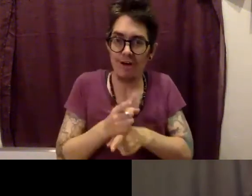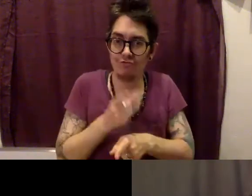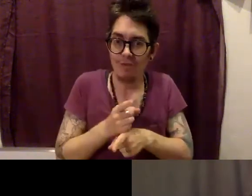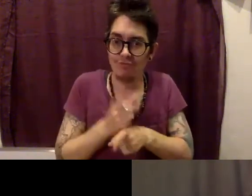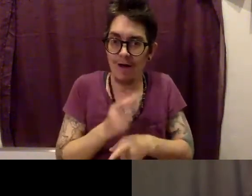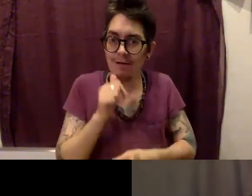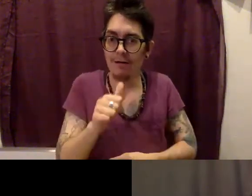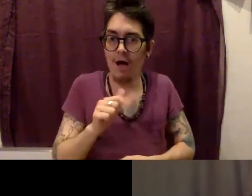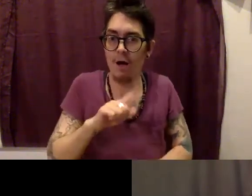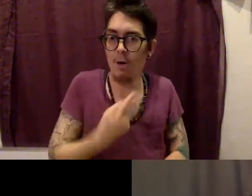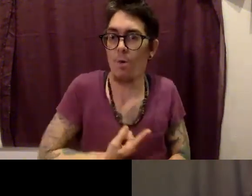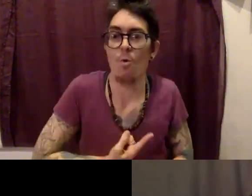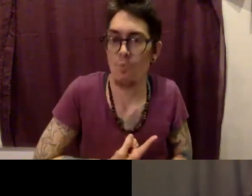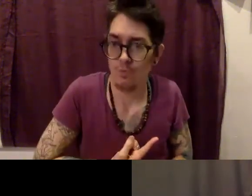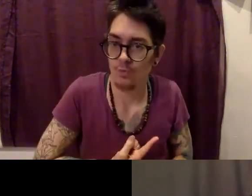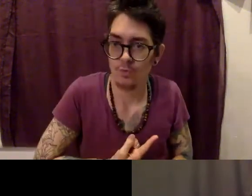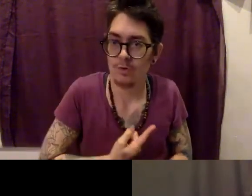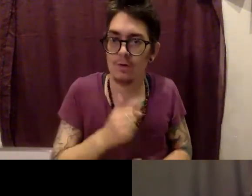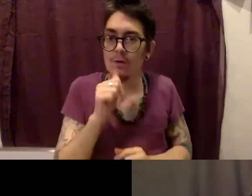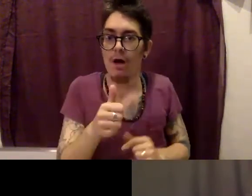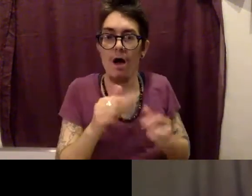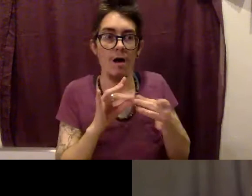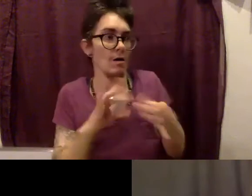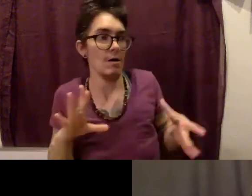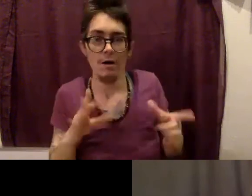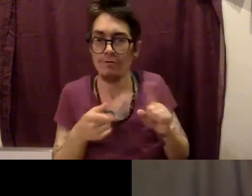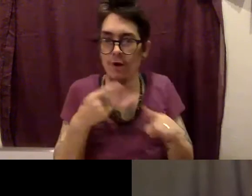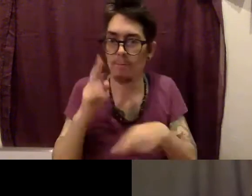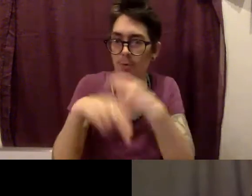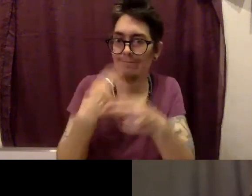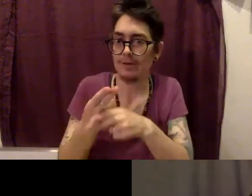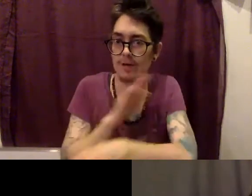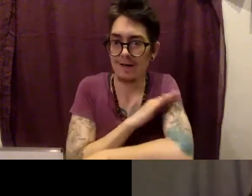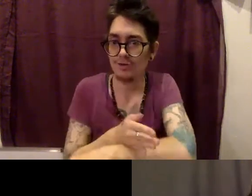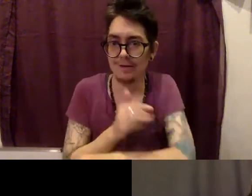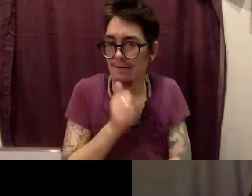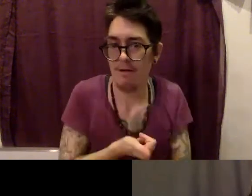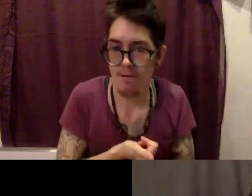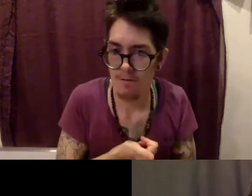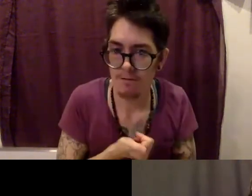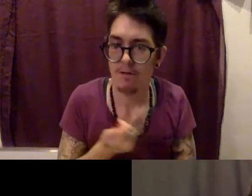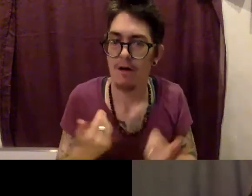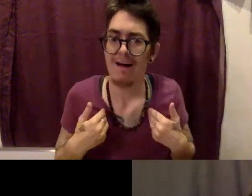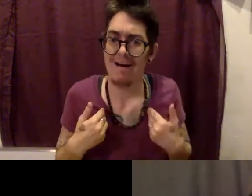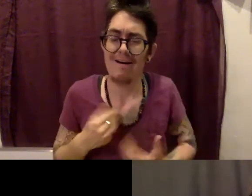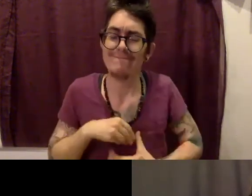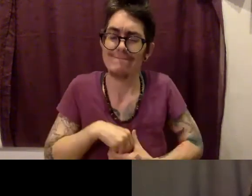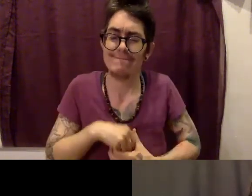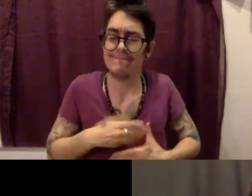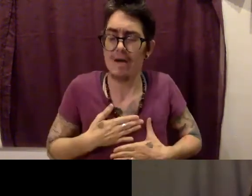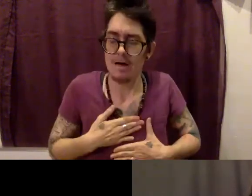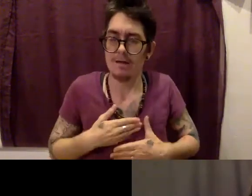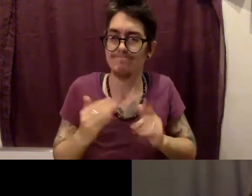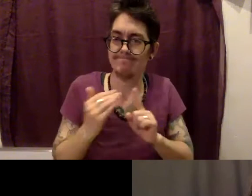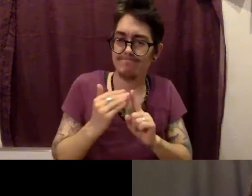us to, reconnect. I'm not alone. That feeling of disconnected to the world or the energy or